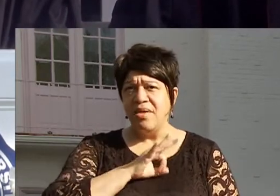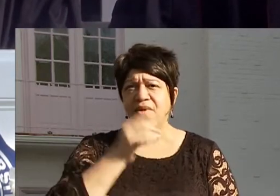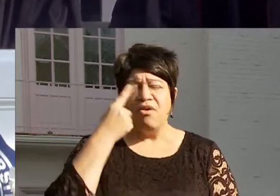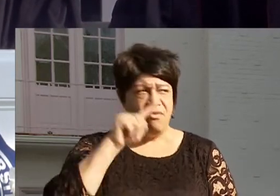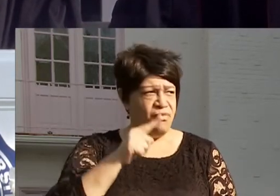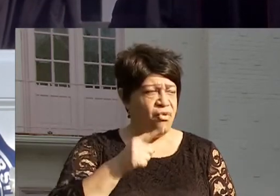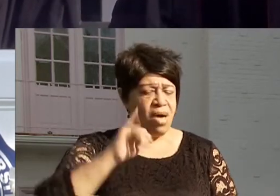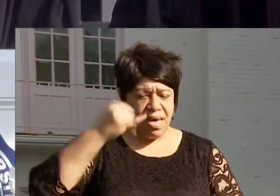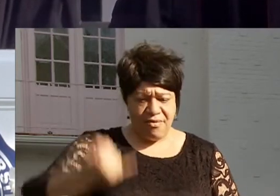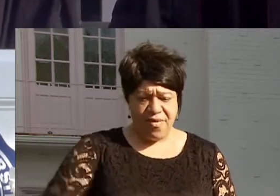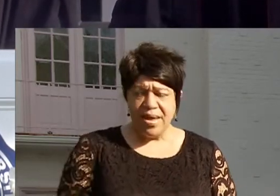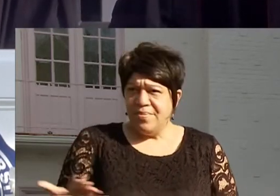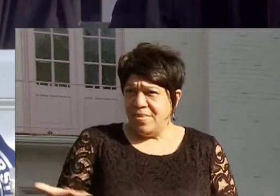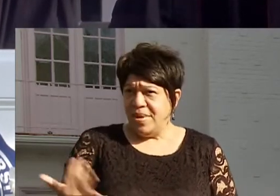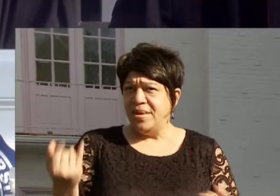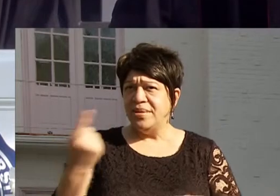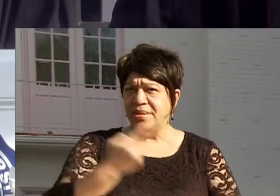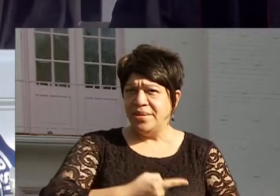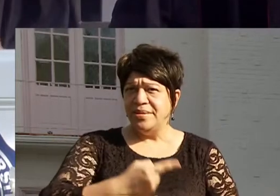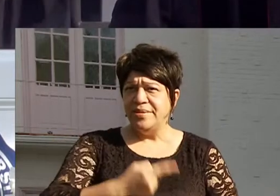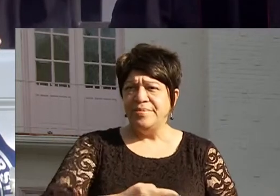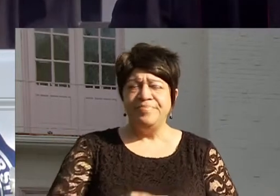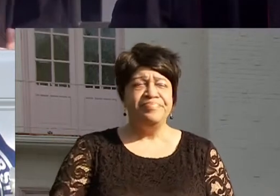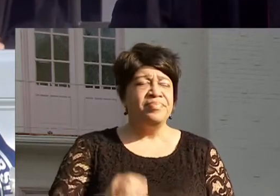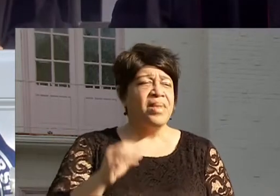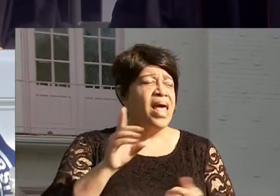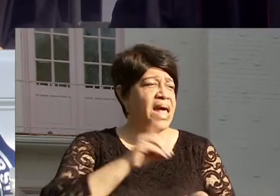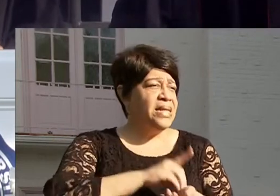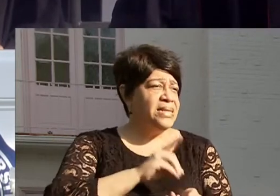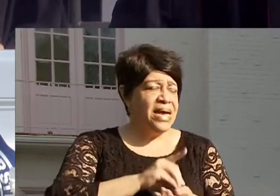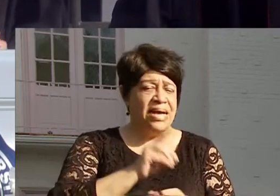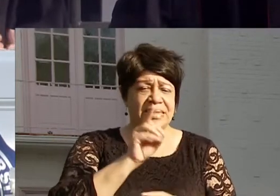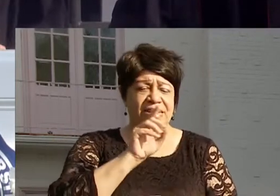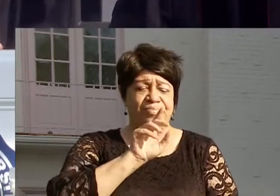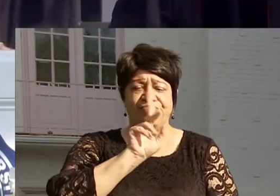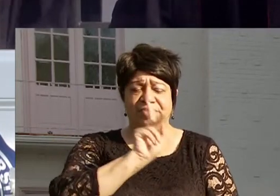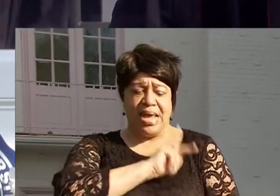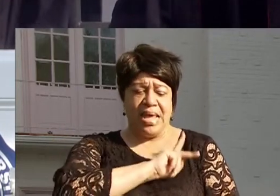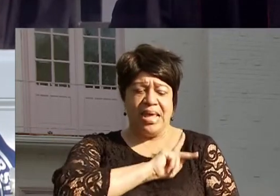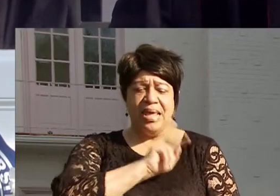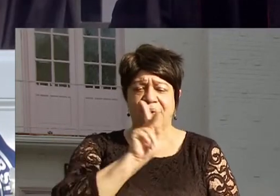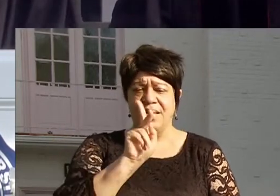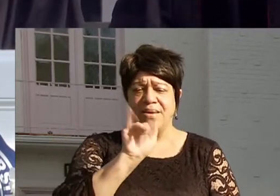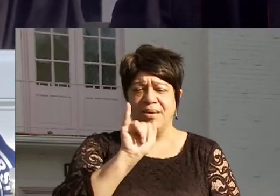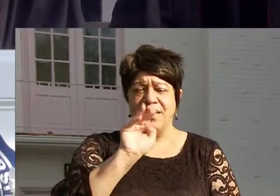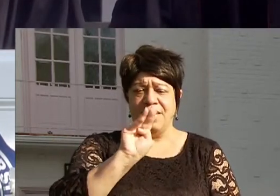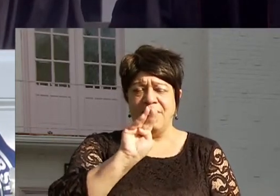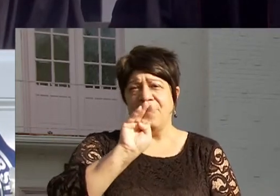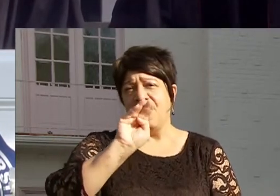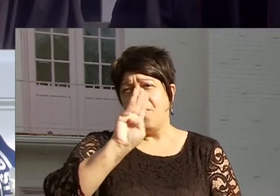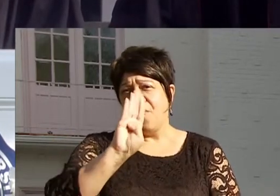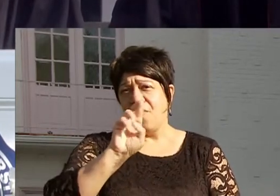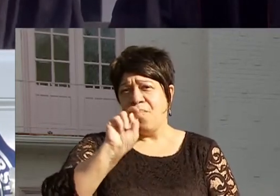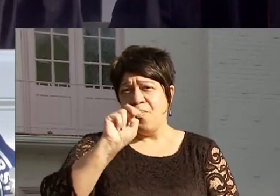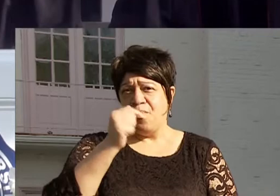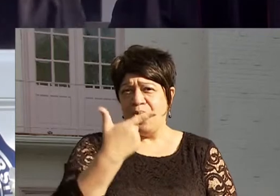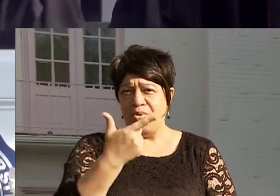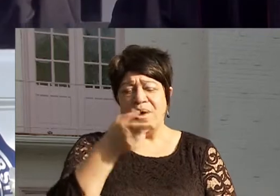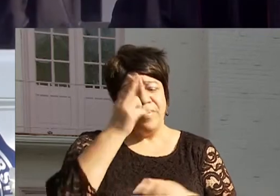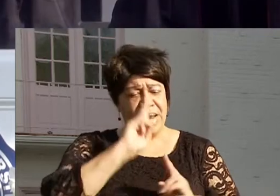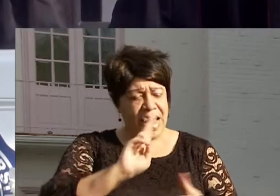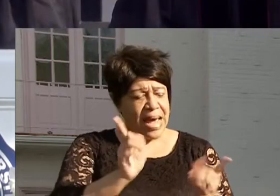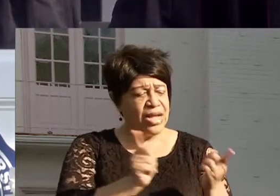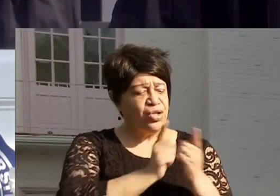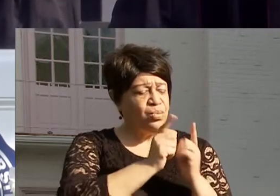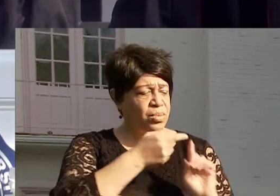having me today. Dr. Kimbrough, it's been an honor to meet you. And everyone else